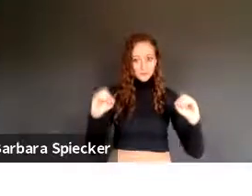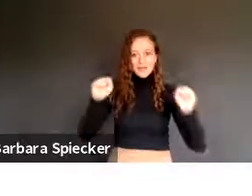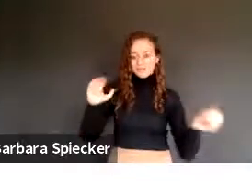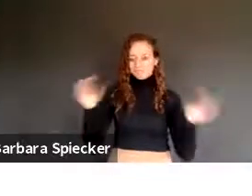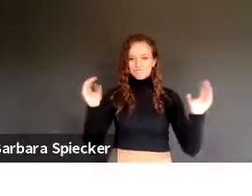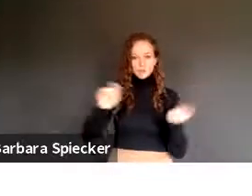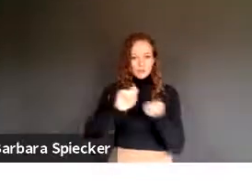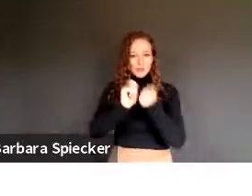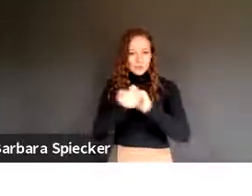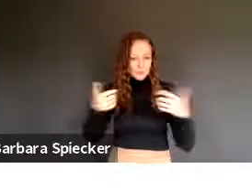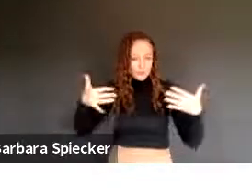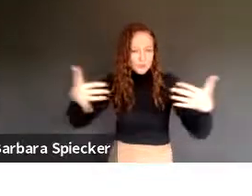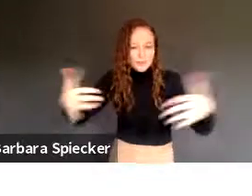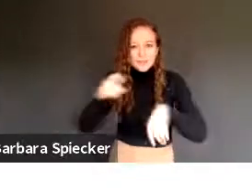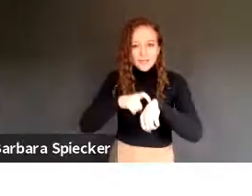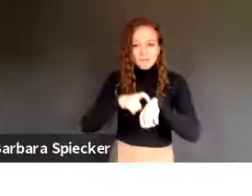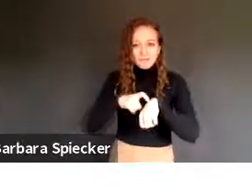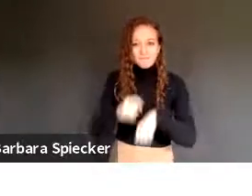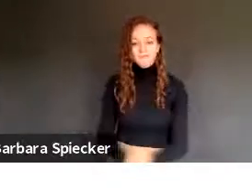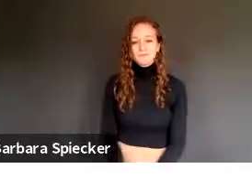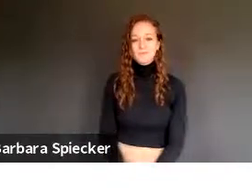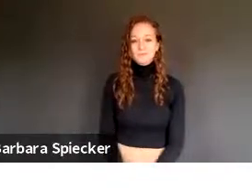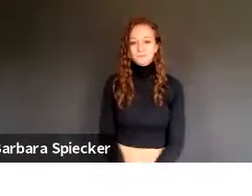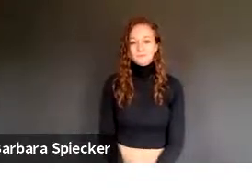was able to track and observe their changes through time.